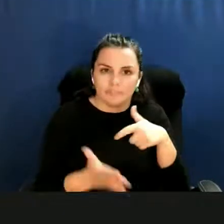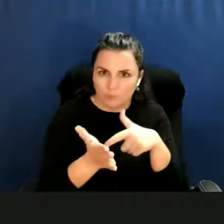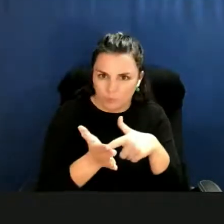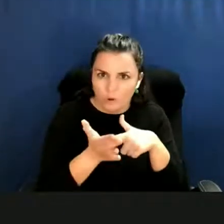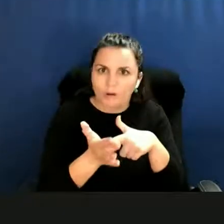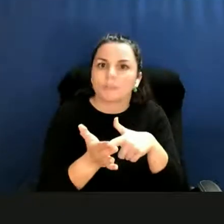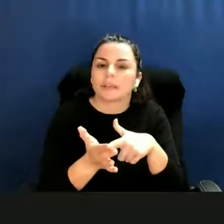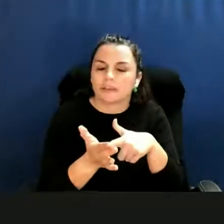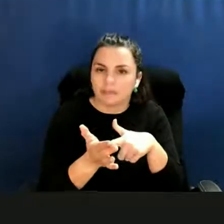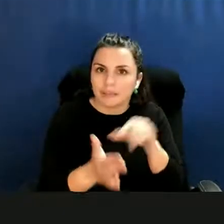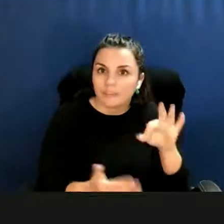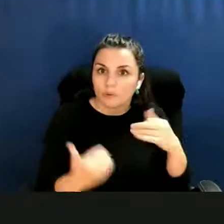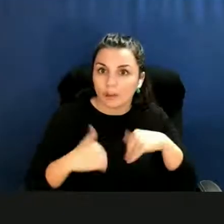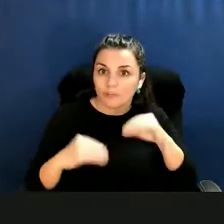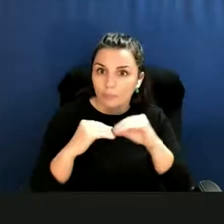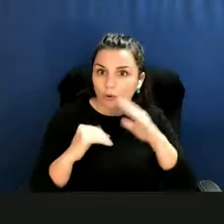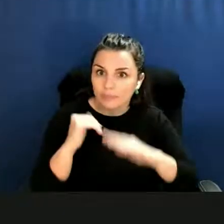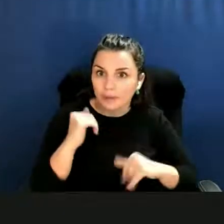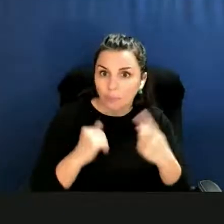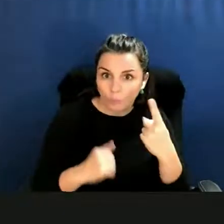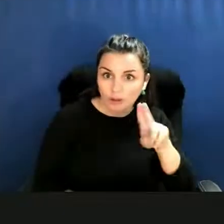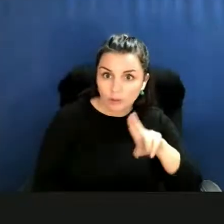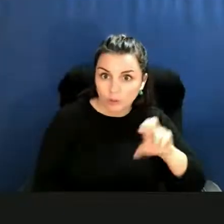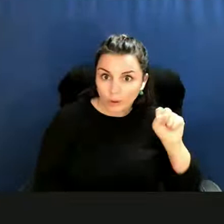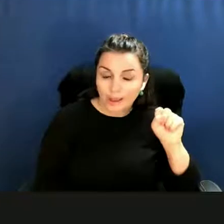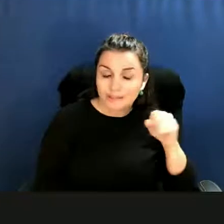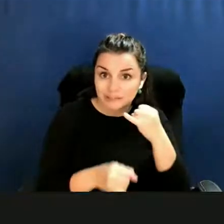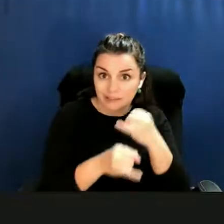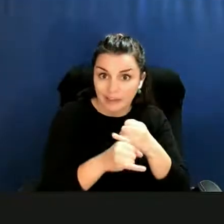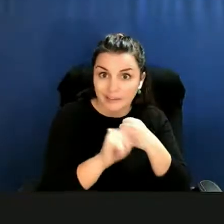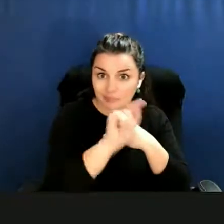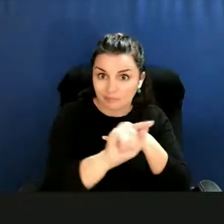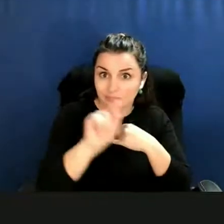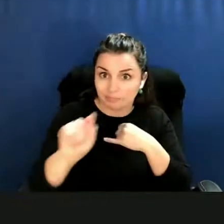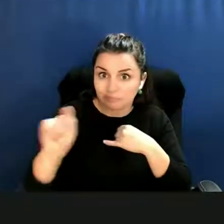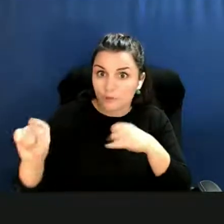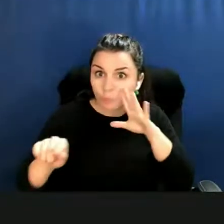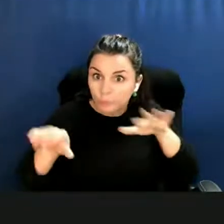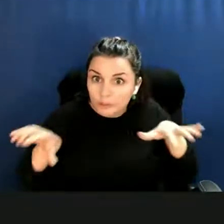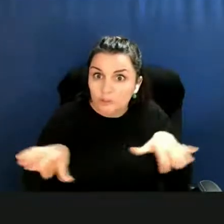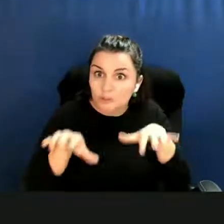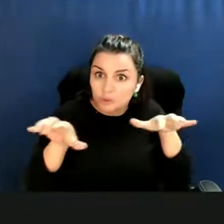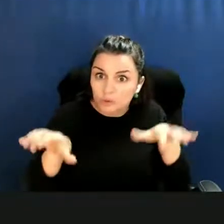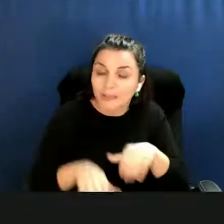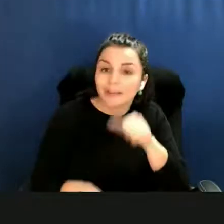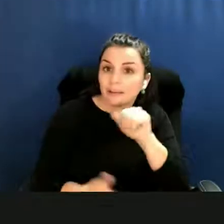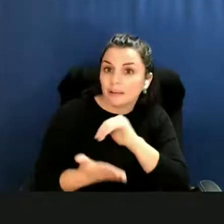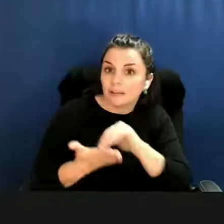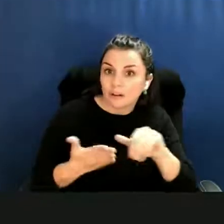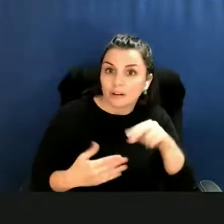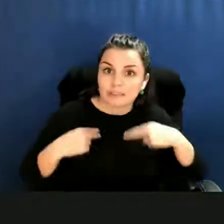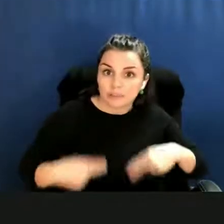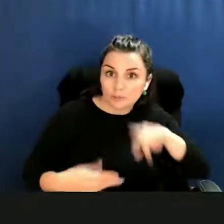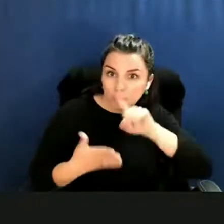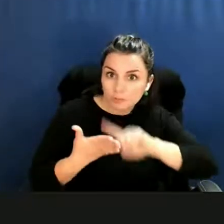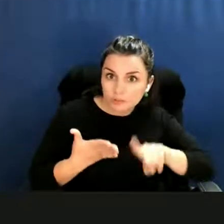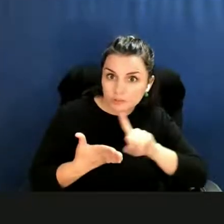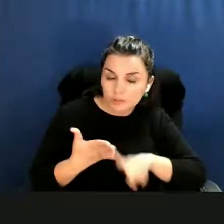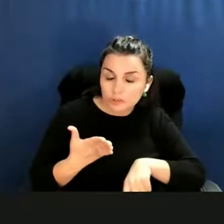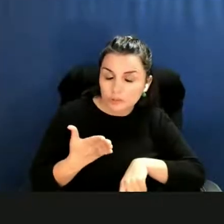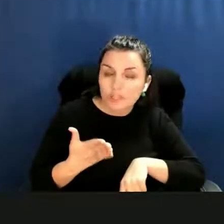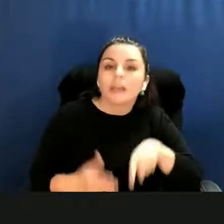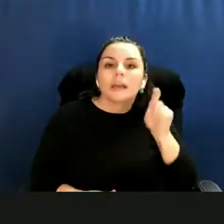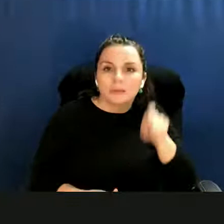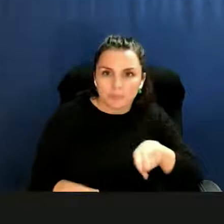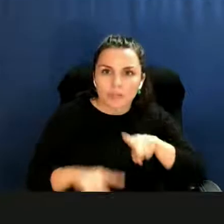that if you have more than one US site that is going to be conducting the non-exempt human subject research, you will need to